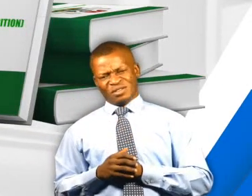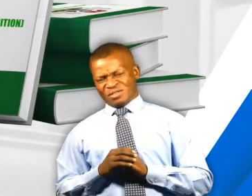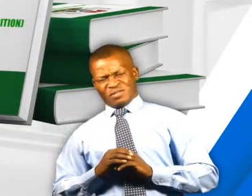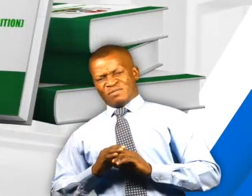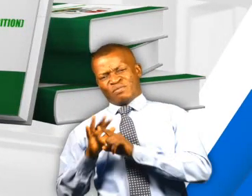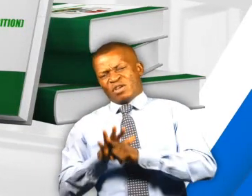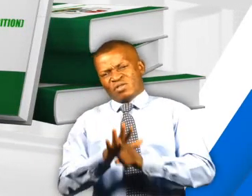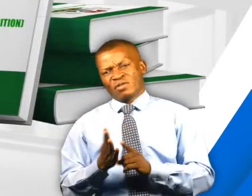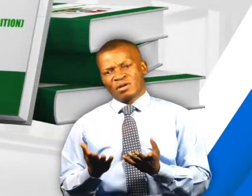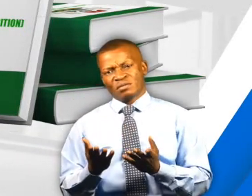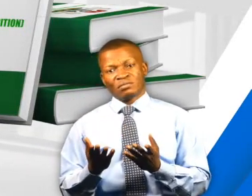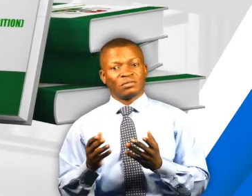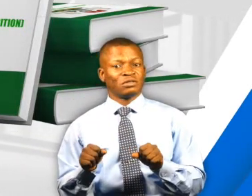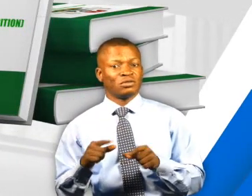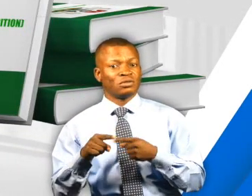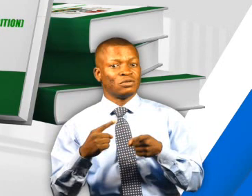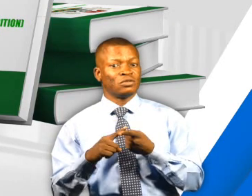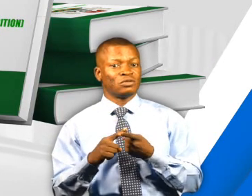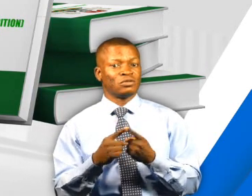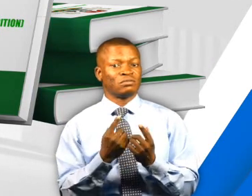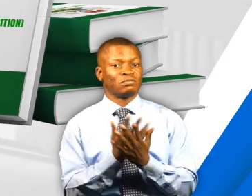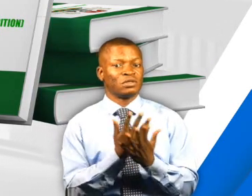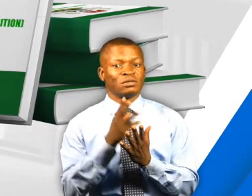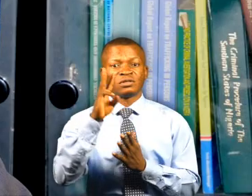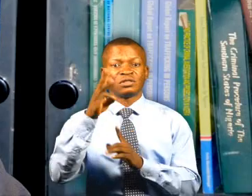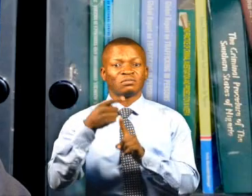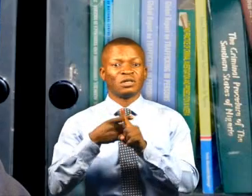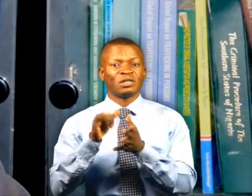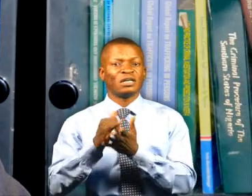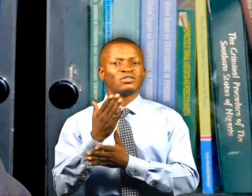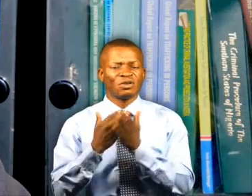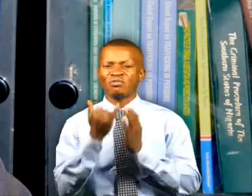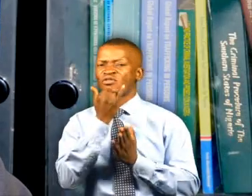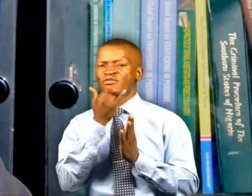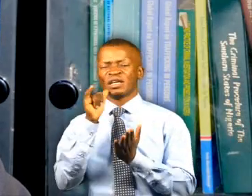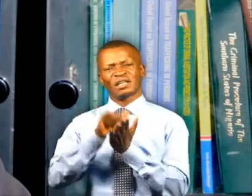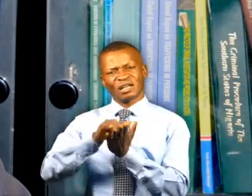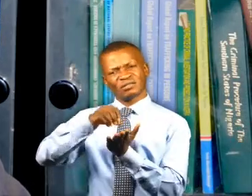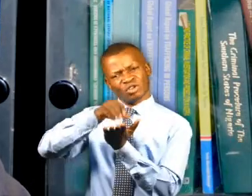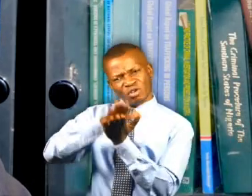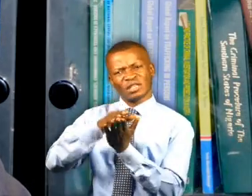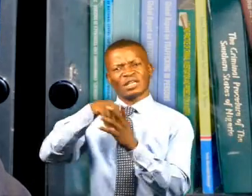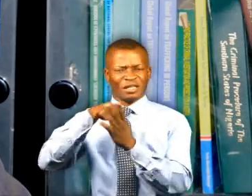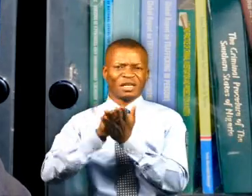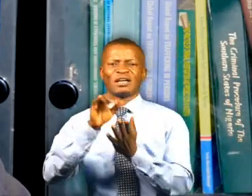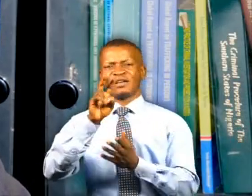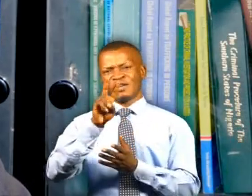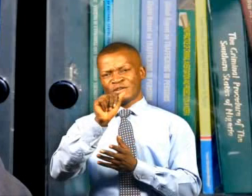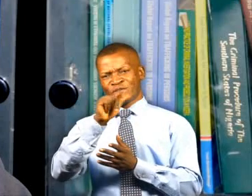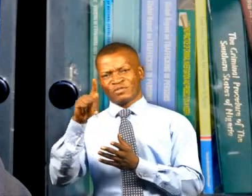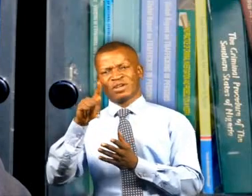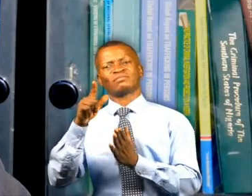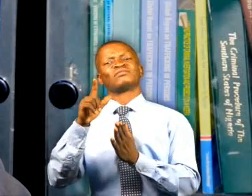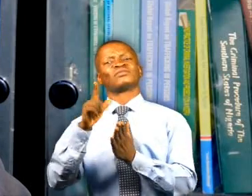intimidation. When you intimidate a person, you risk going to jail for 6 months. So these are the kind of offenses that are contained in